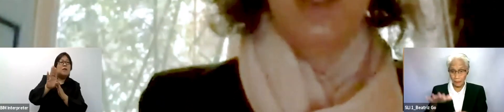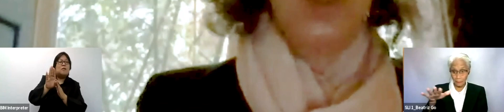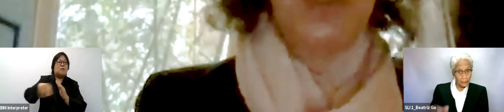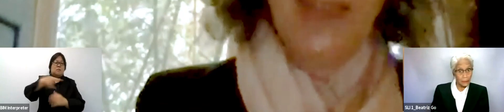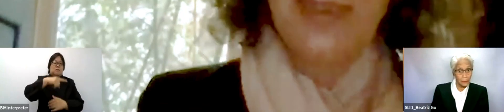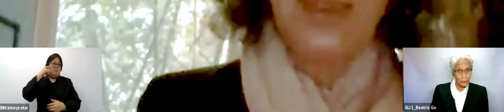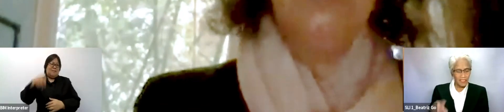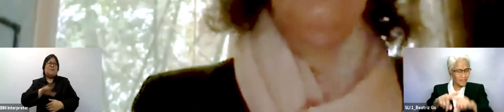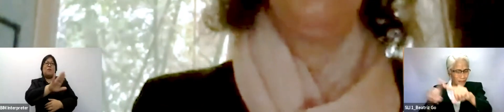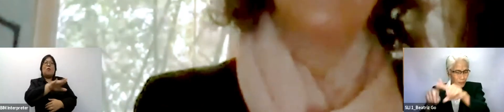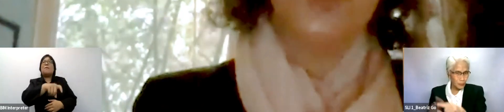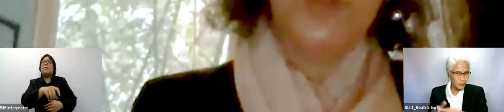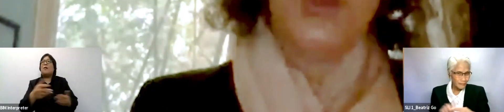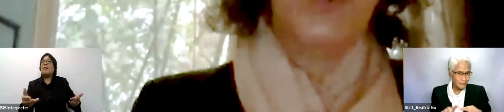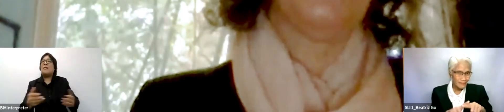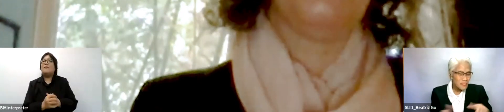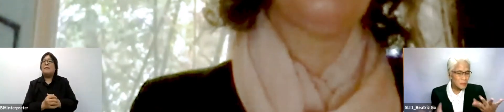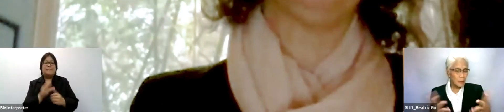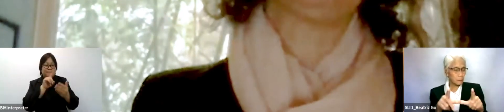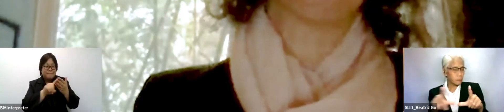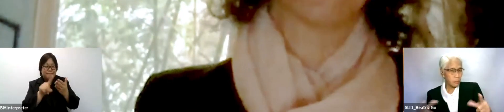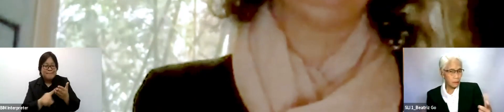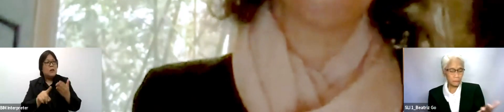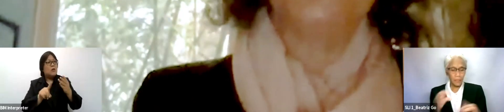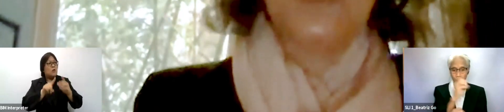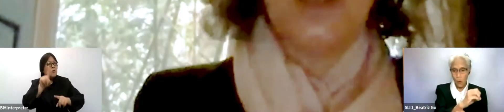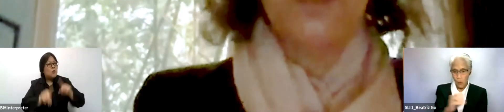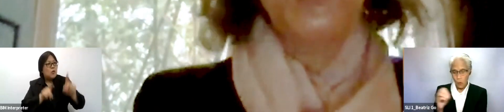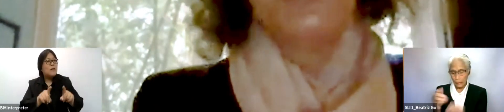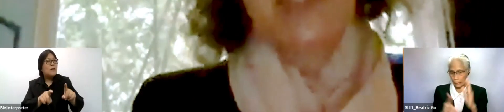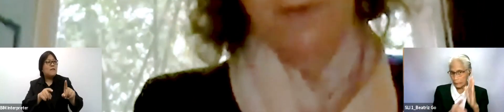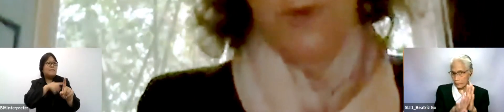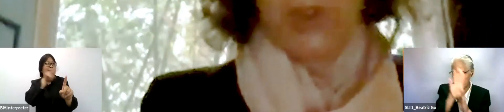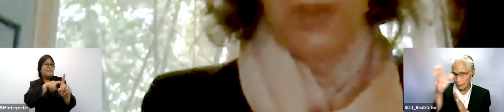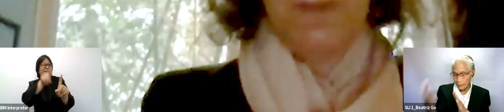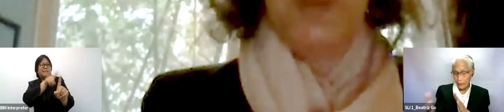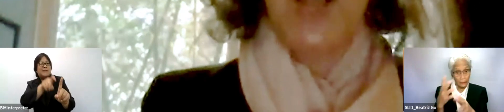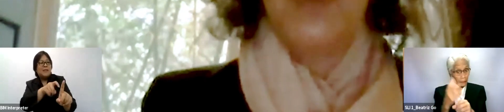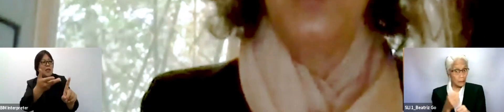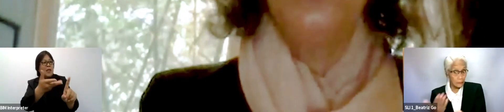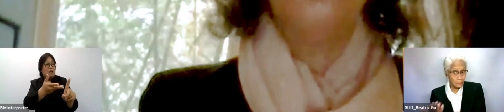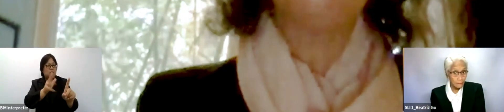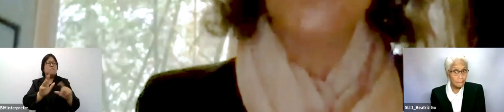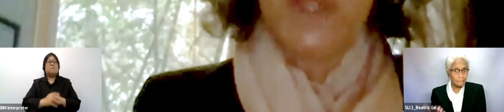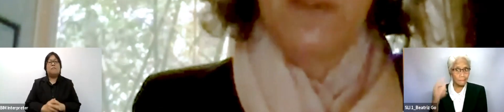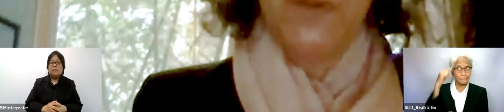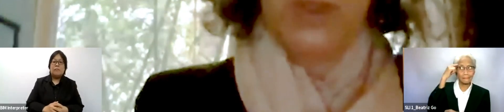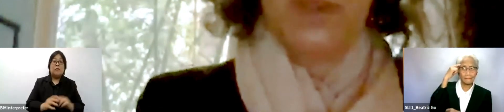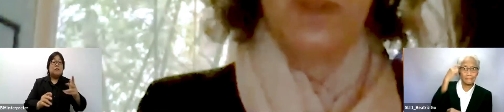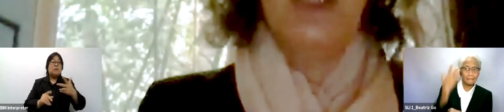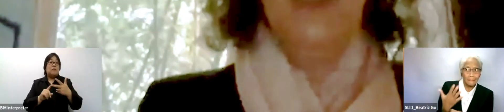be convicted to death. And also that it's not punishment, it's not punitive focused, but rather